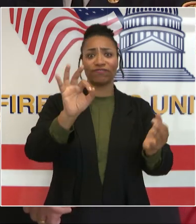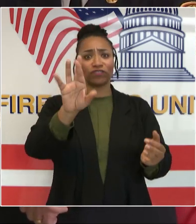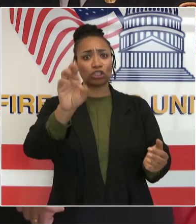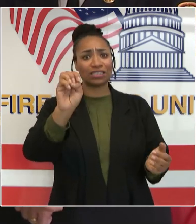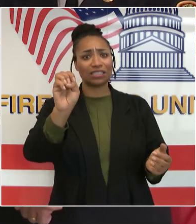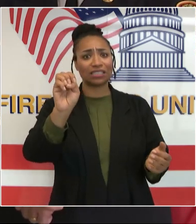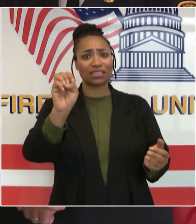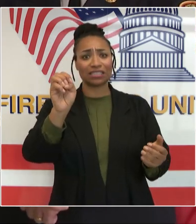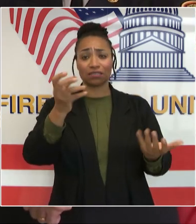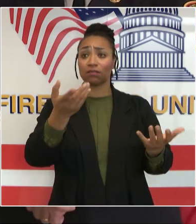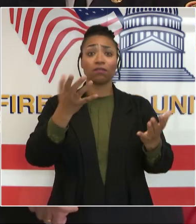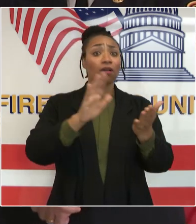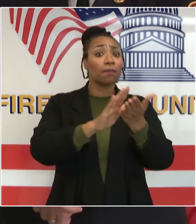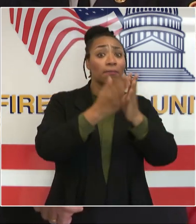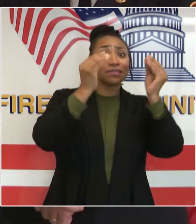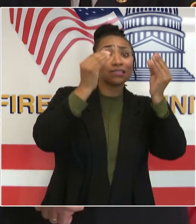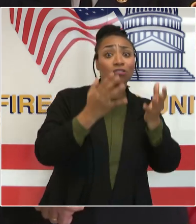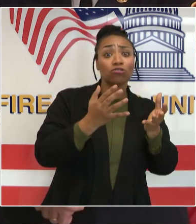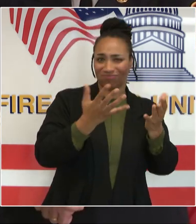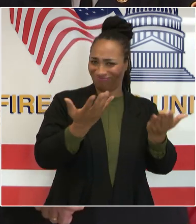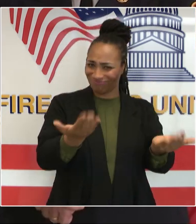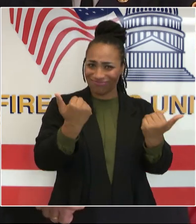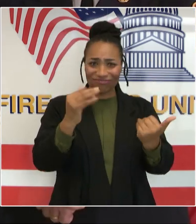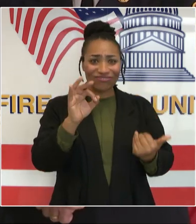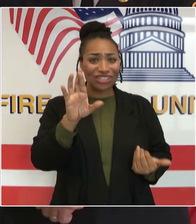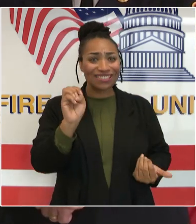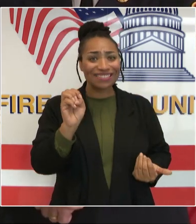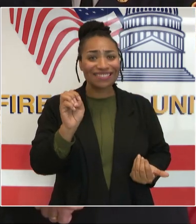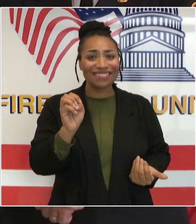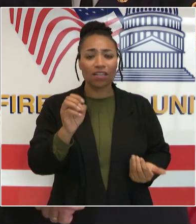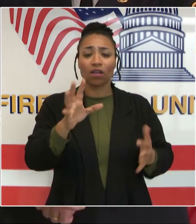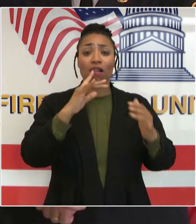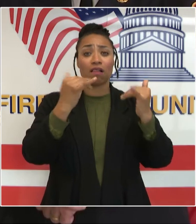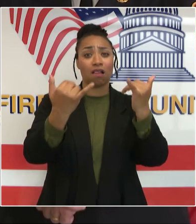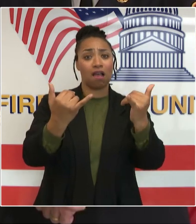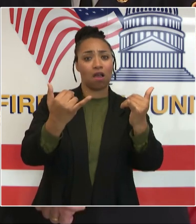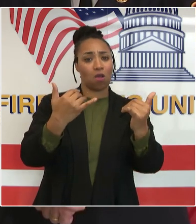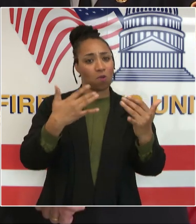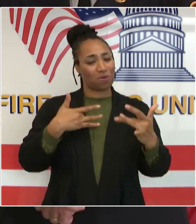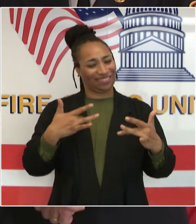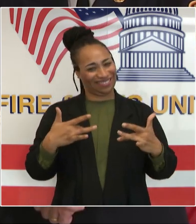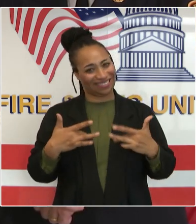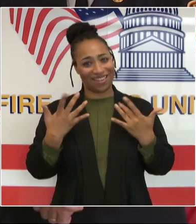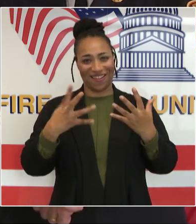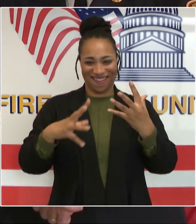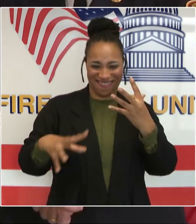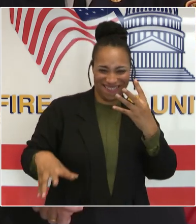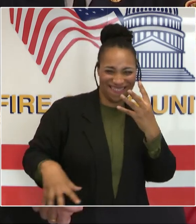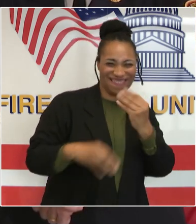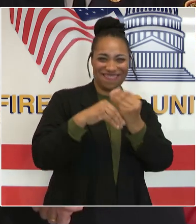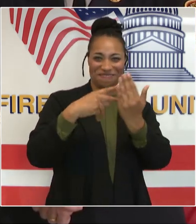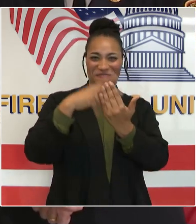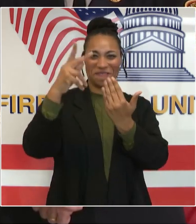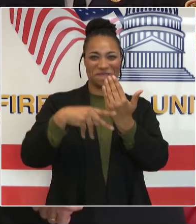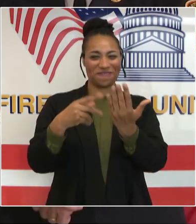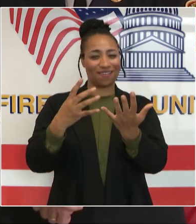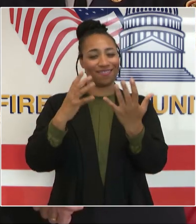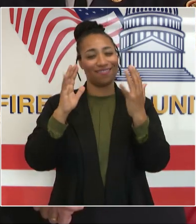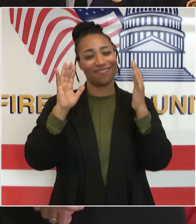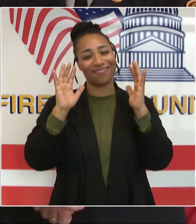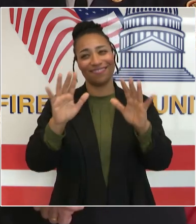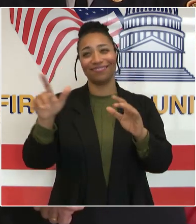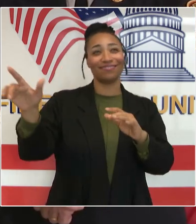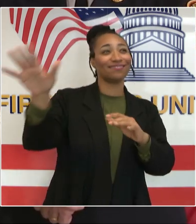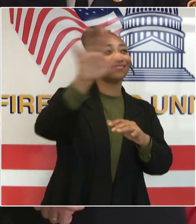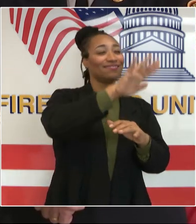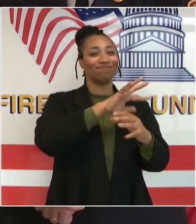So today, we are proud to add this exciting, dynamic new program to our roster of collaborative partnerships with the district. We look